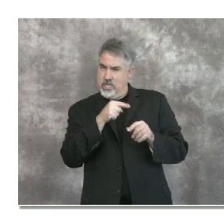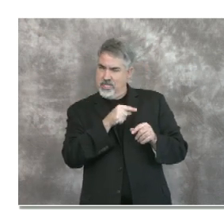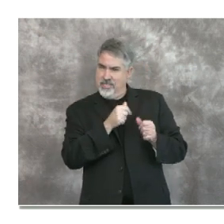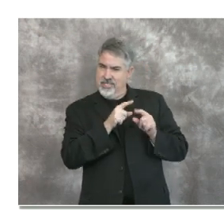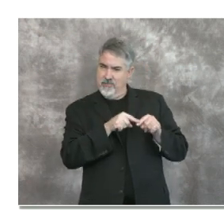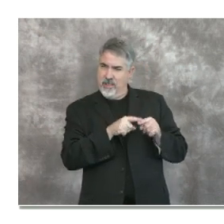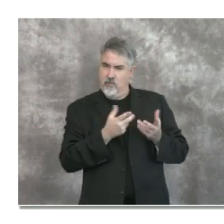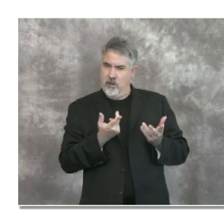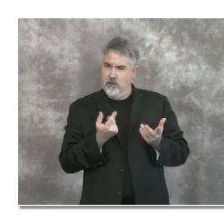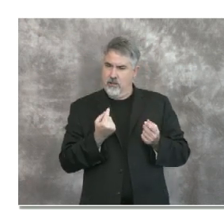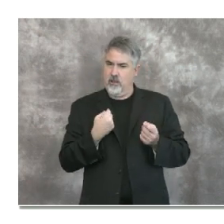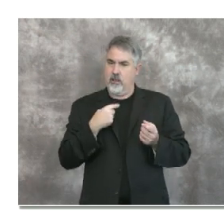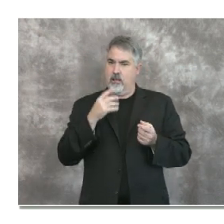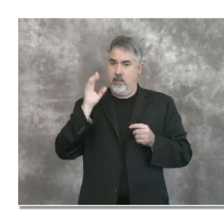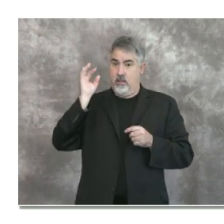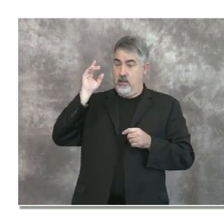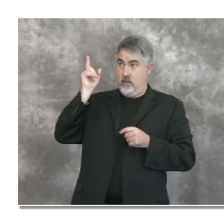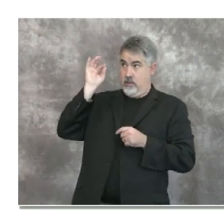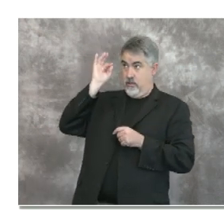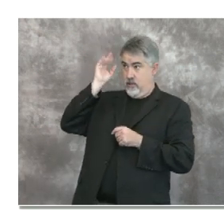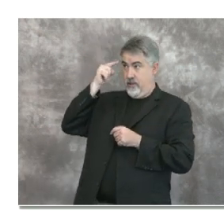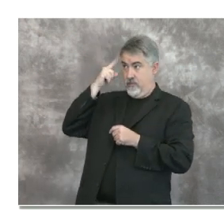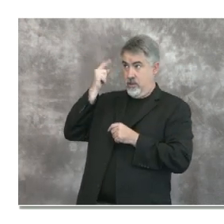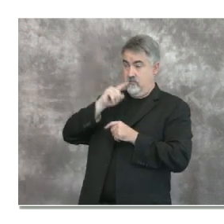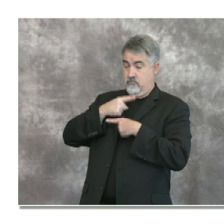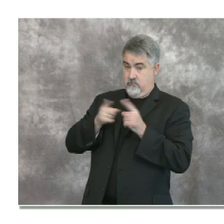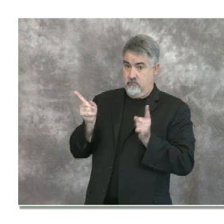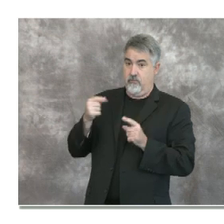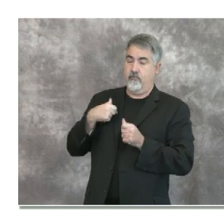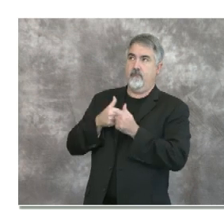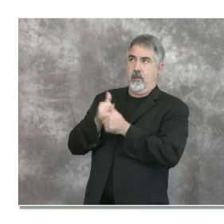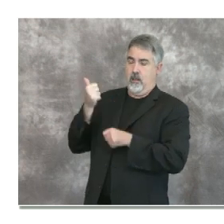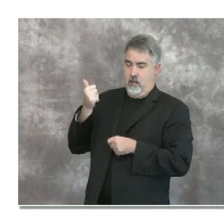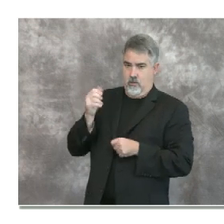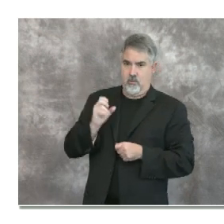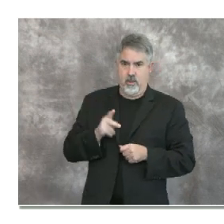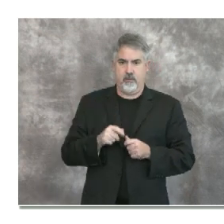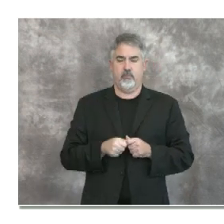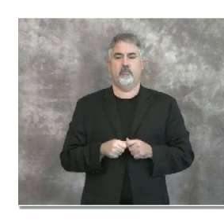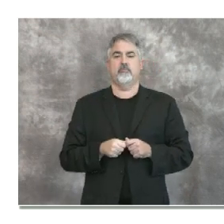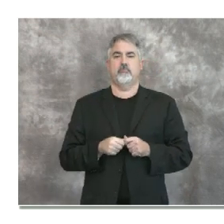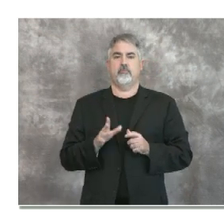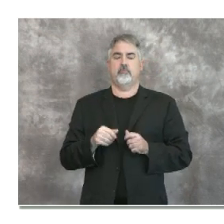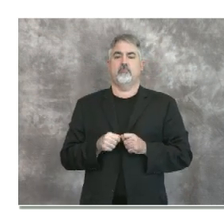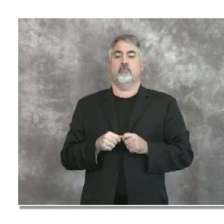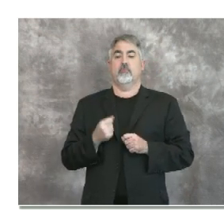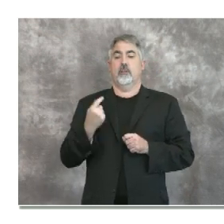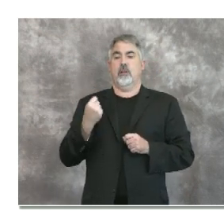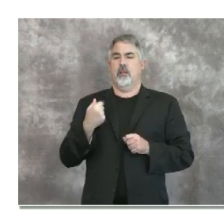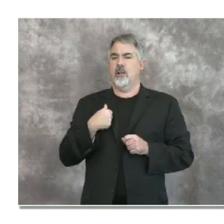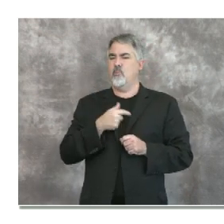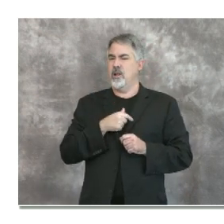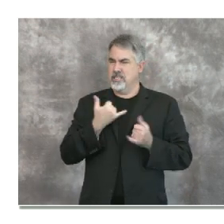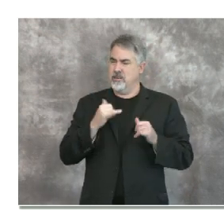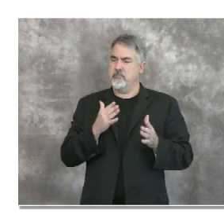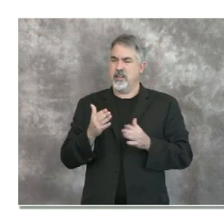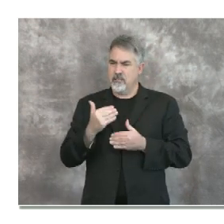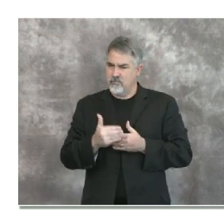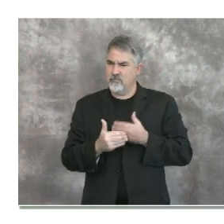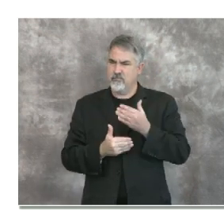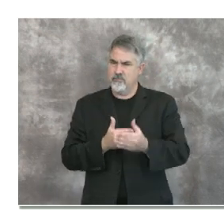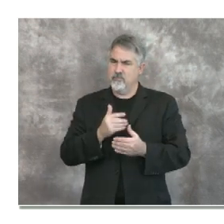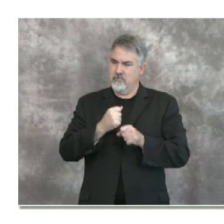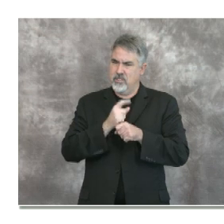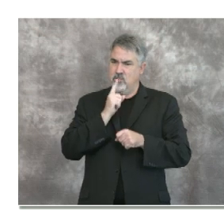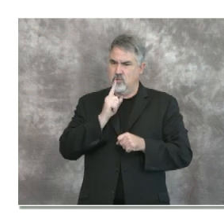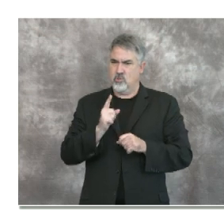direction being given by our governor. But in the meantime, we are planning, and I'm happy to share information with you today